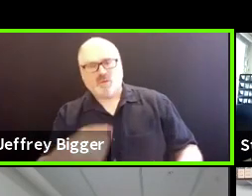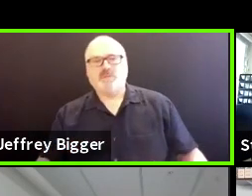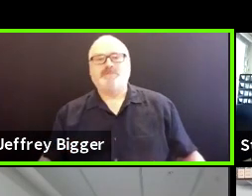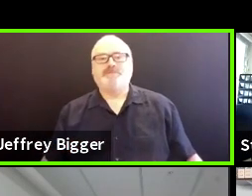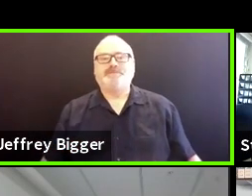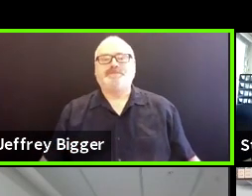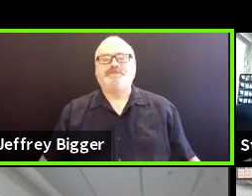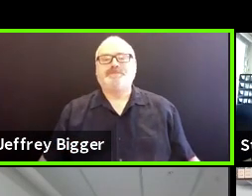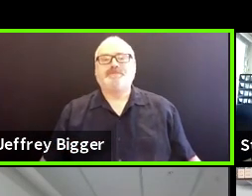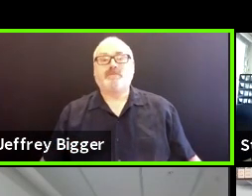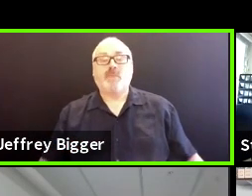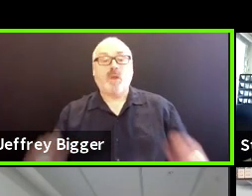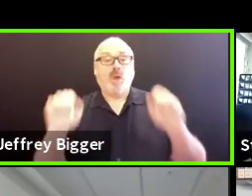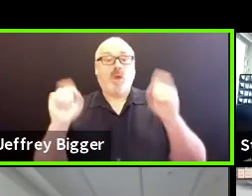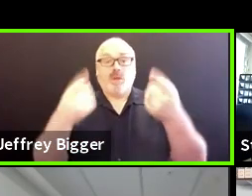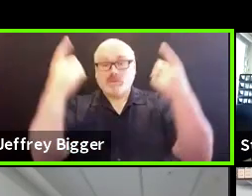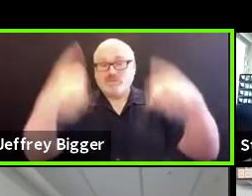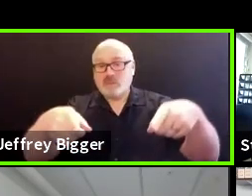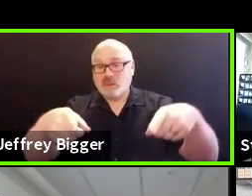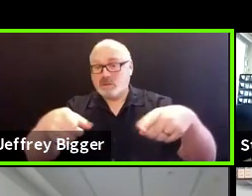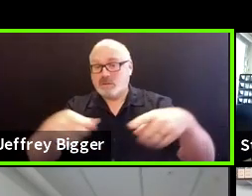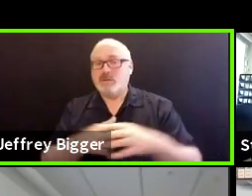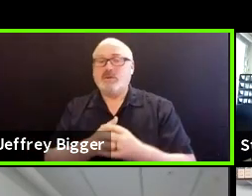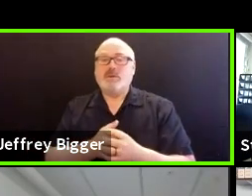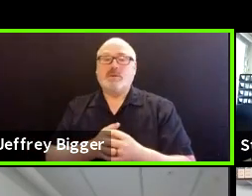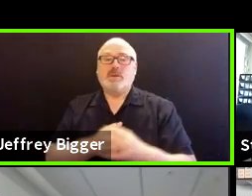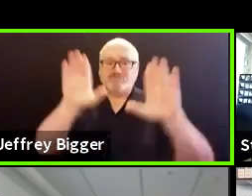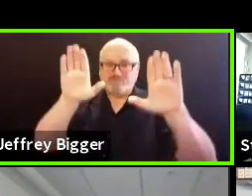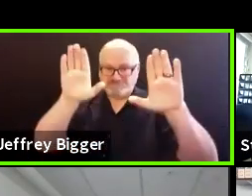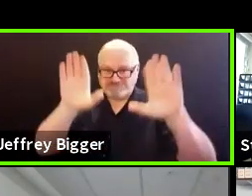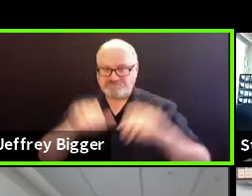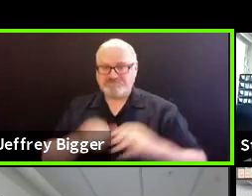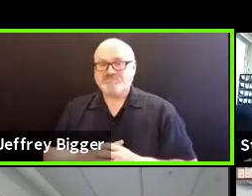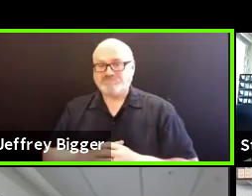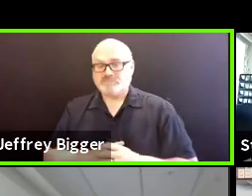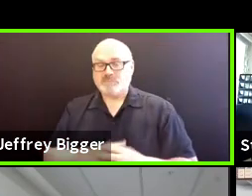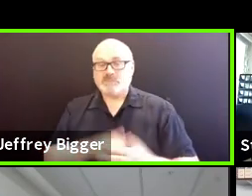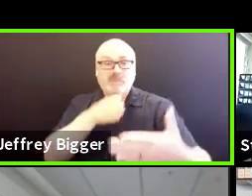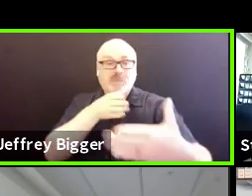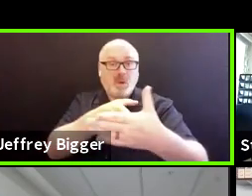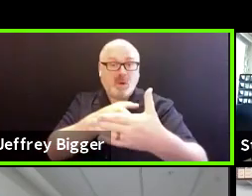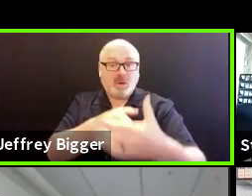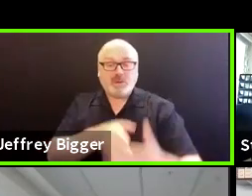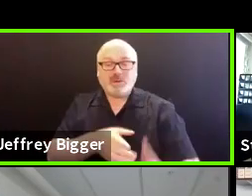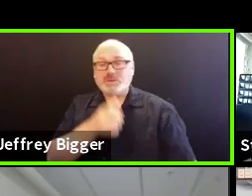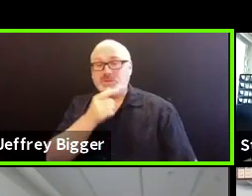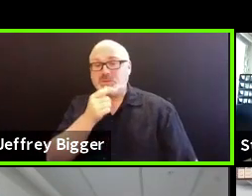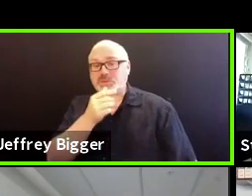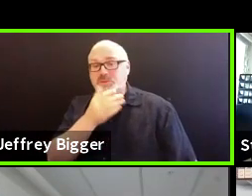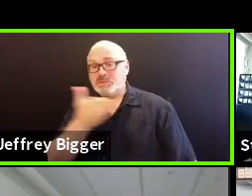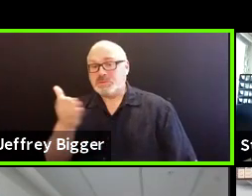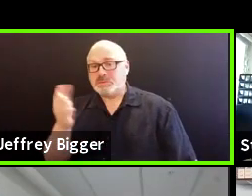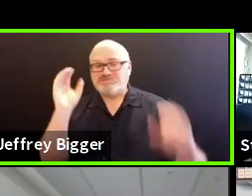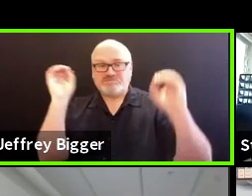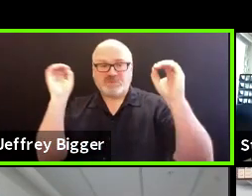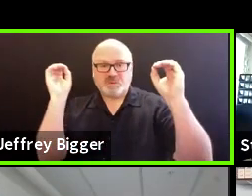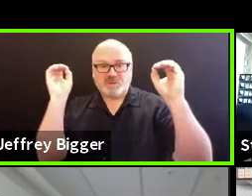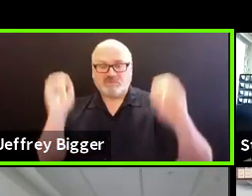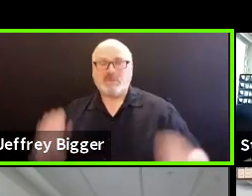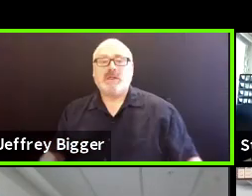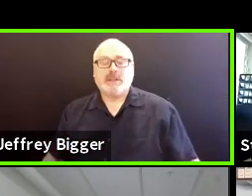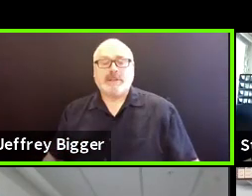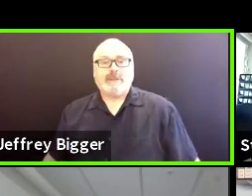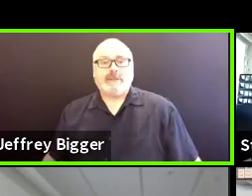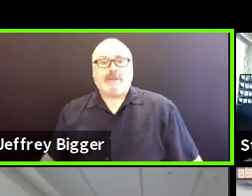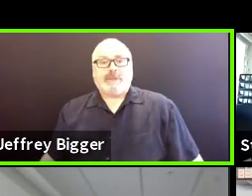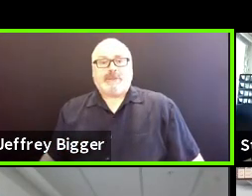All those in favor? aye. Opposed? Okay.